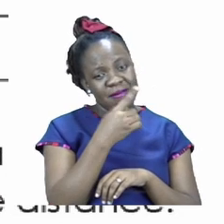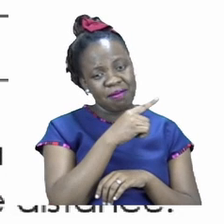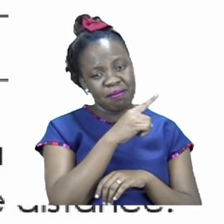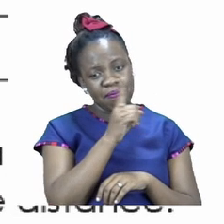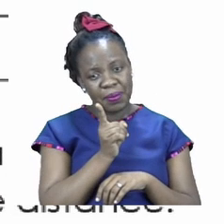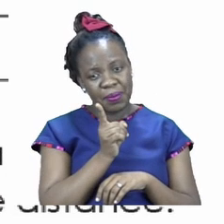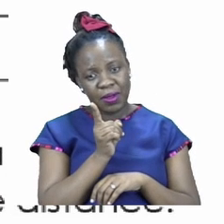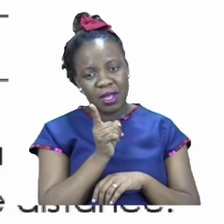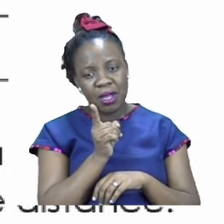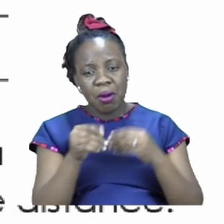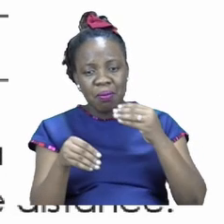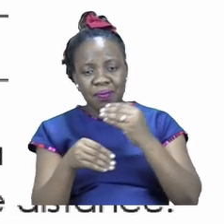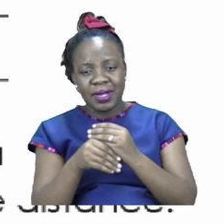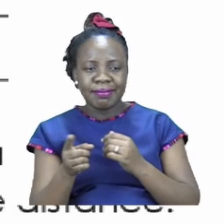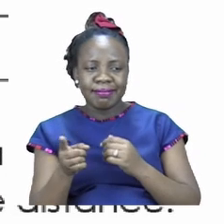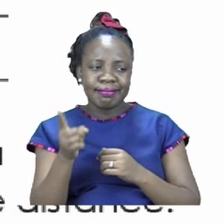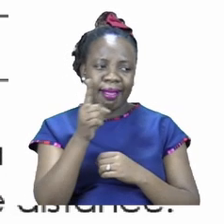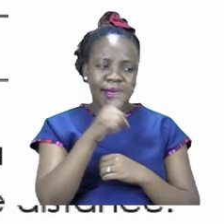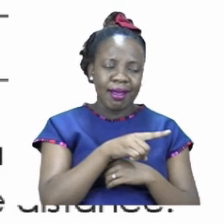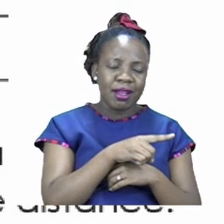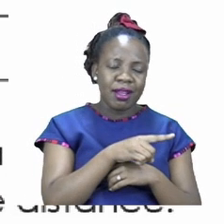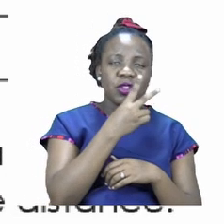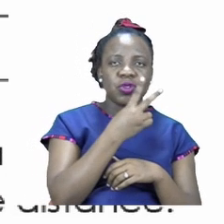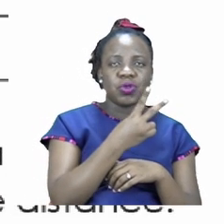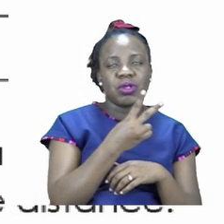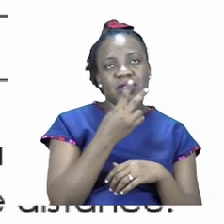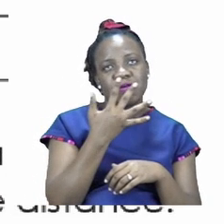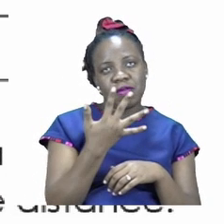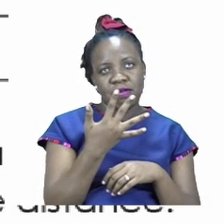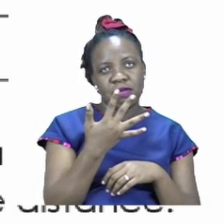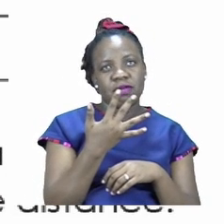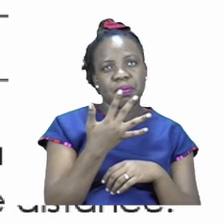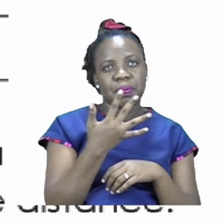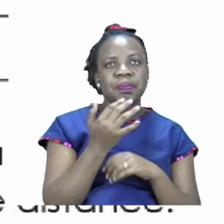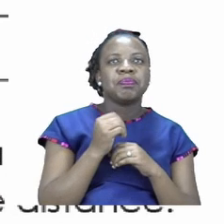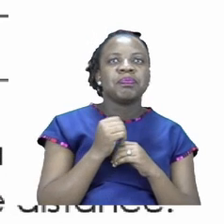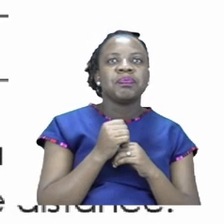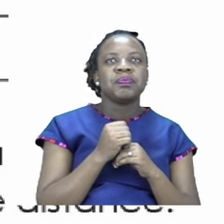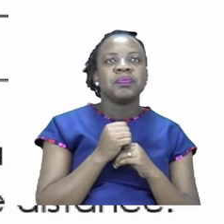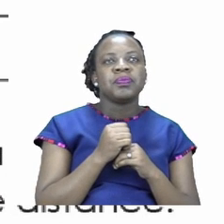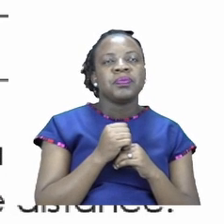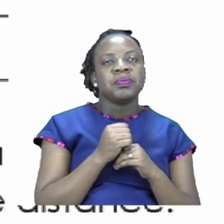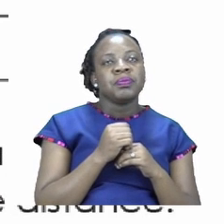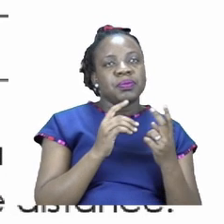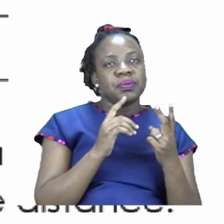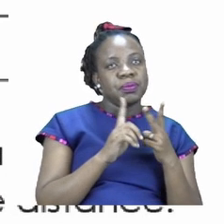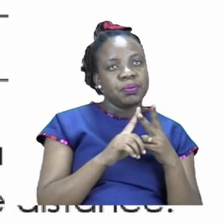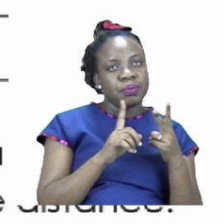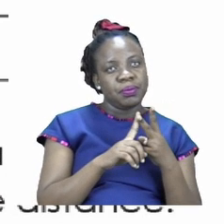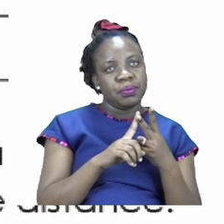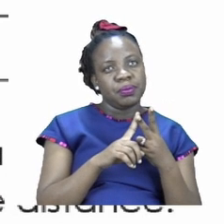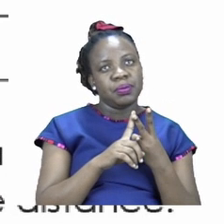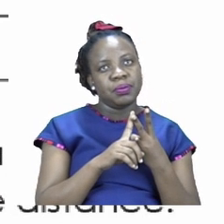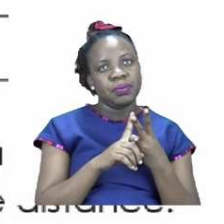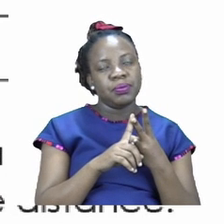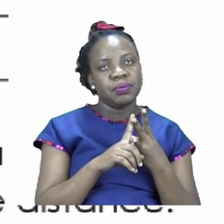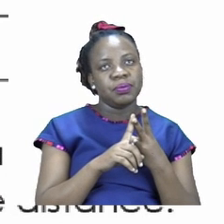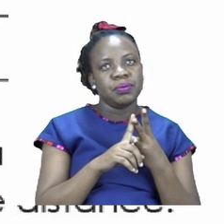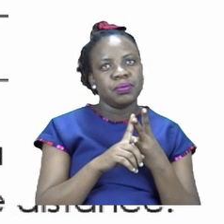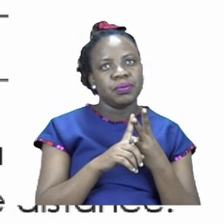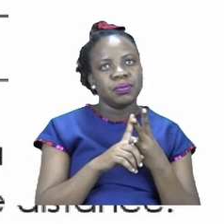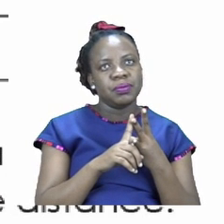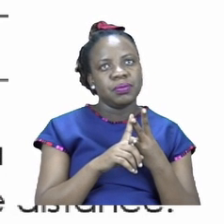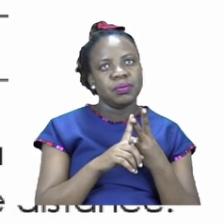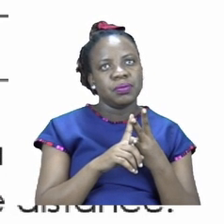25. So that's the first part of our sum. And then the next part of our sum, boys and girls,